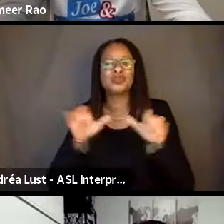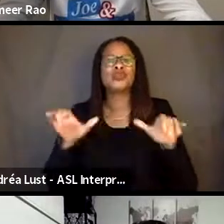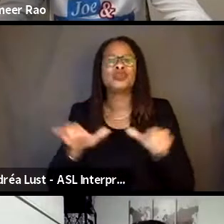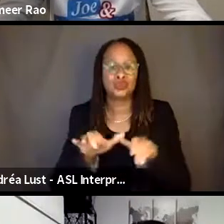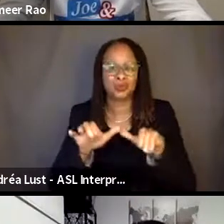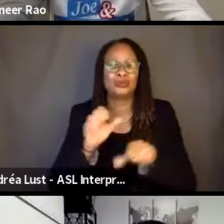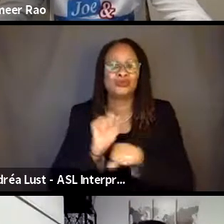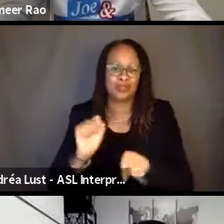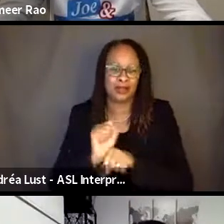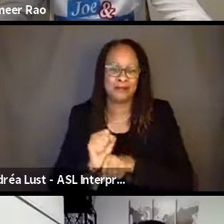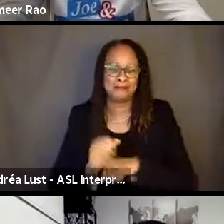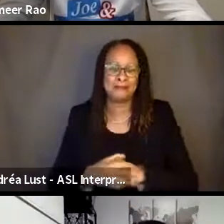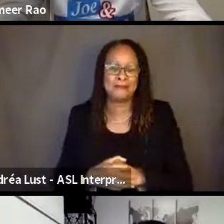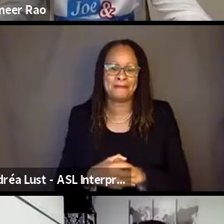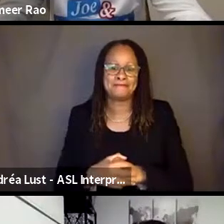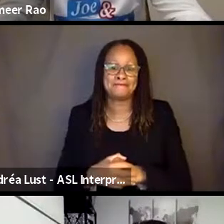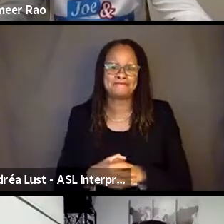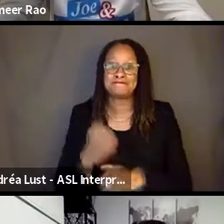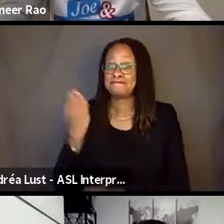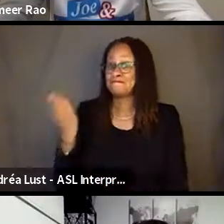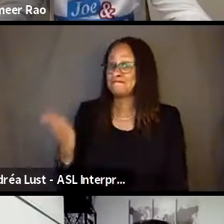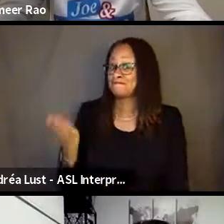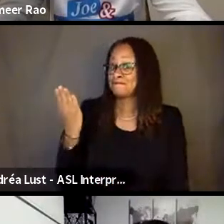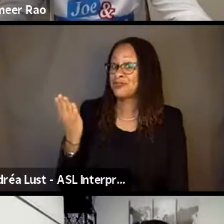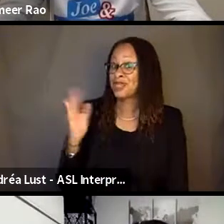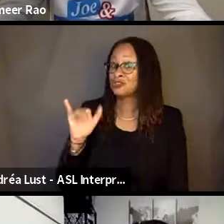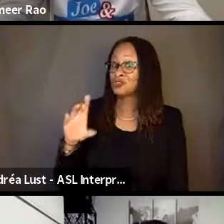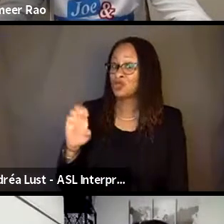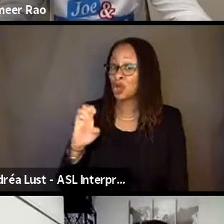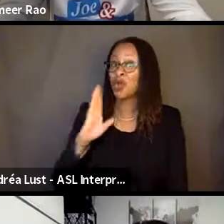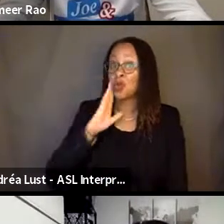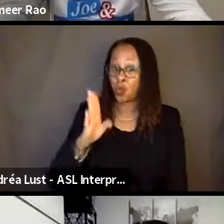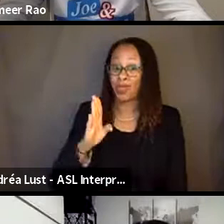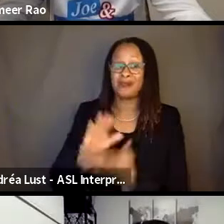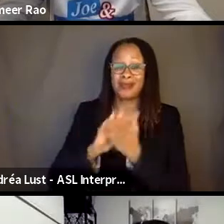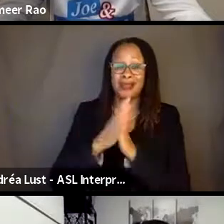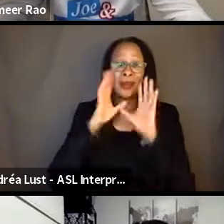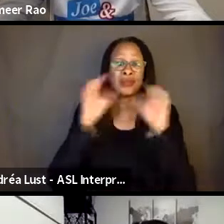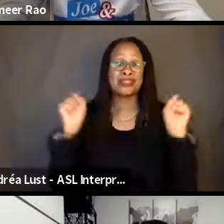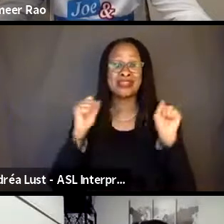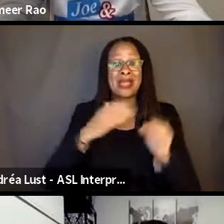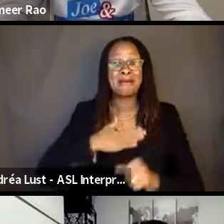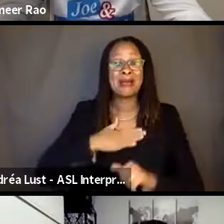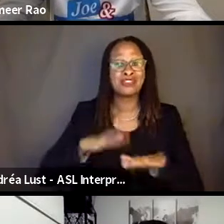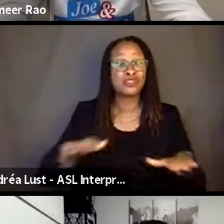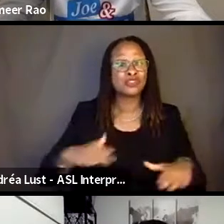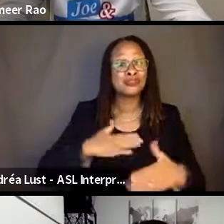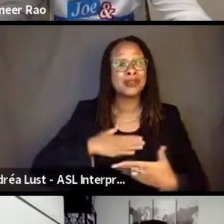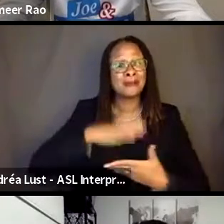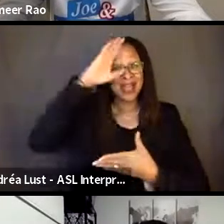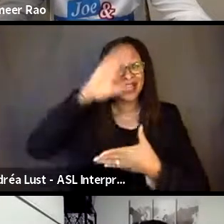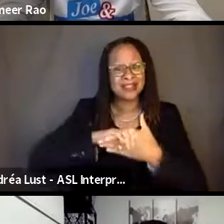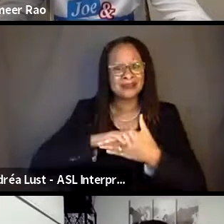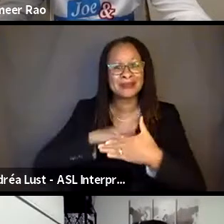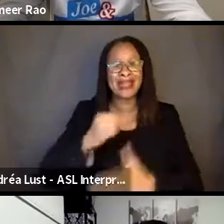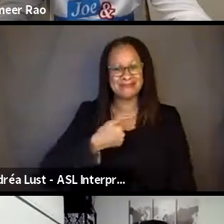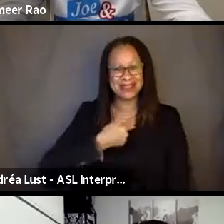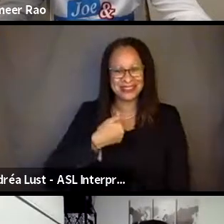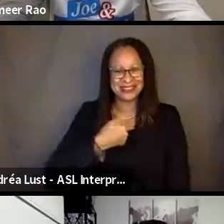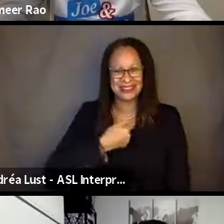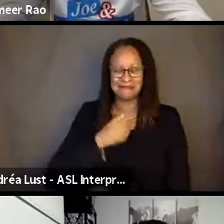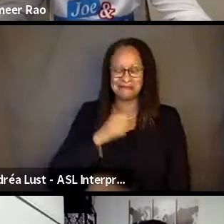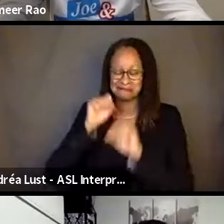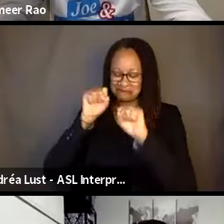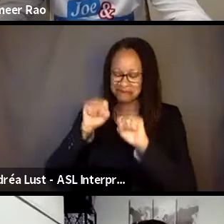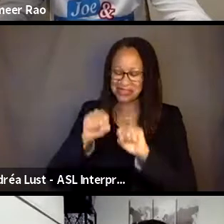job. Joe would be a president that my children, my husband, and I